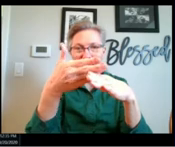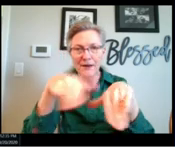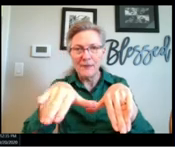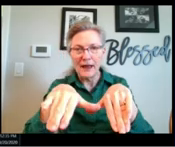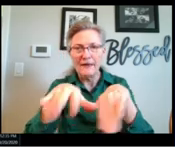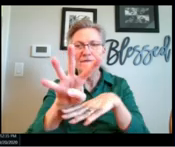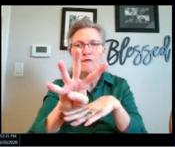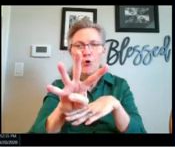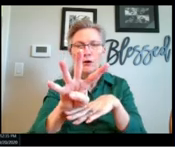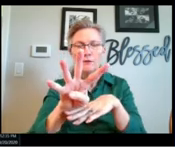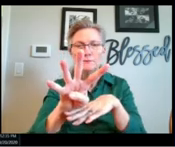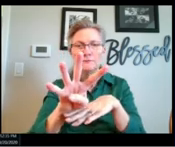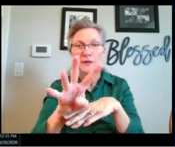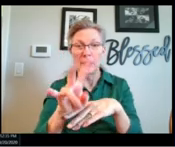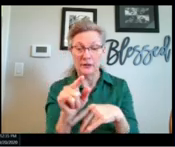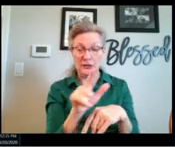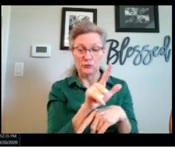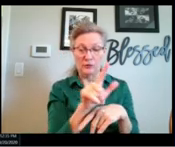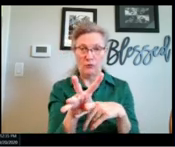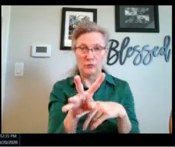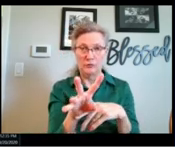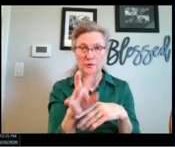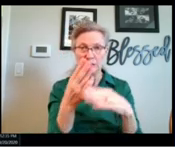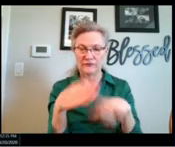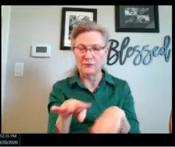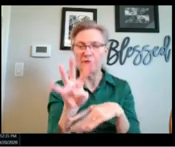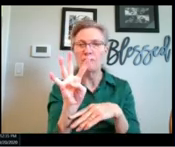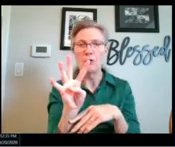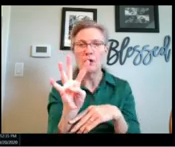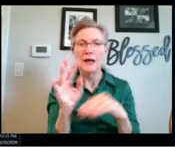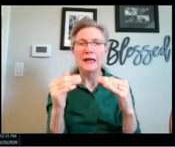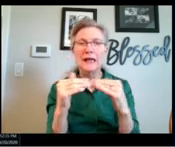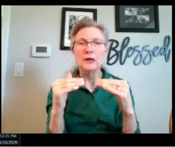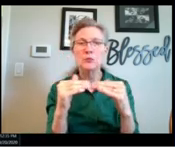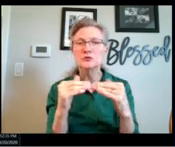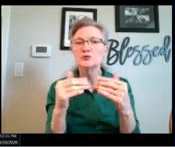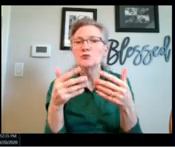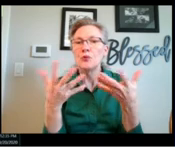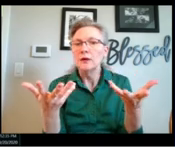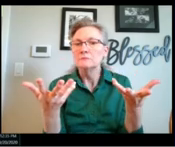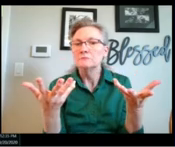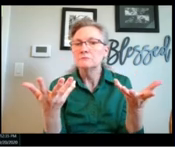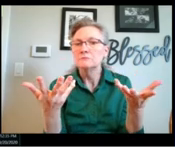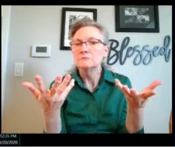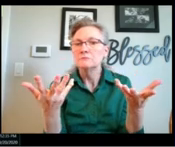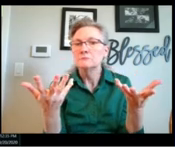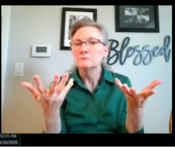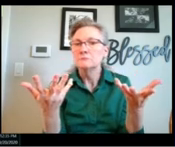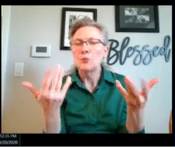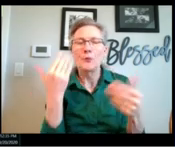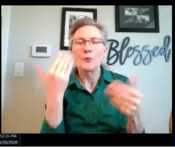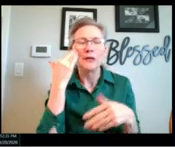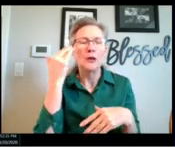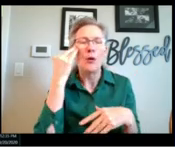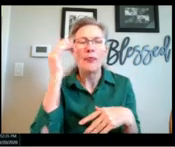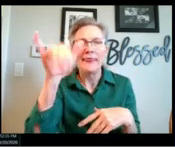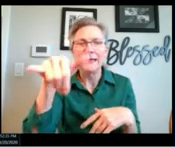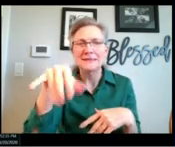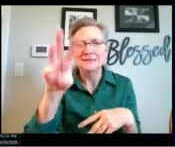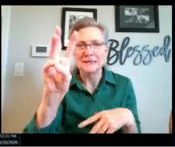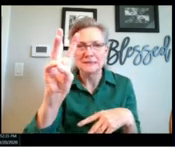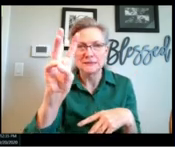parts, right? If I take 24 and split it into 4 equal parts, what do you get? Well, we know that that would